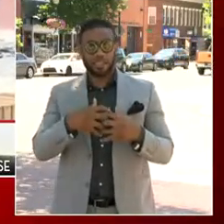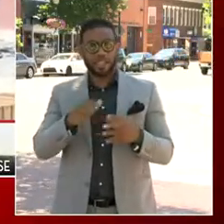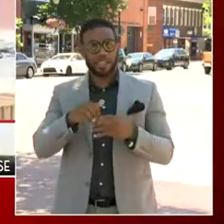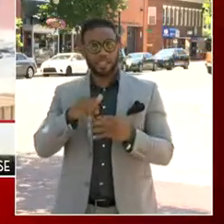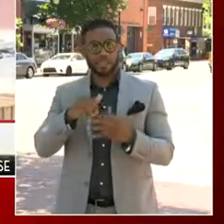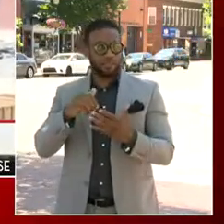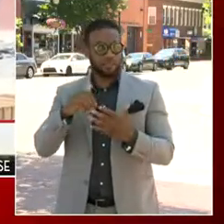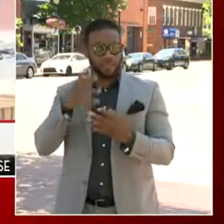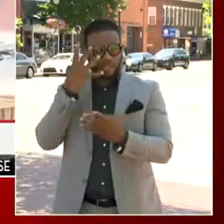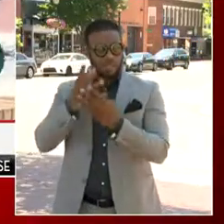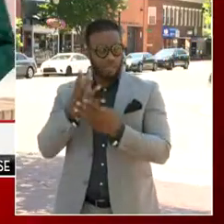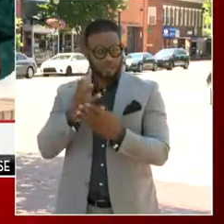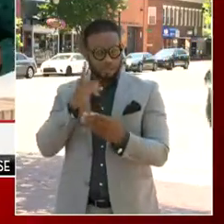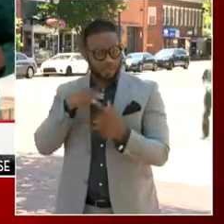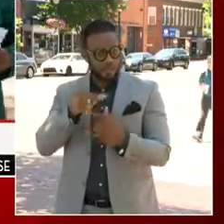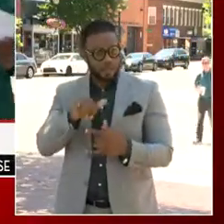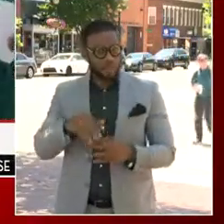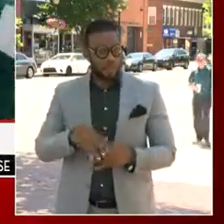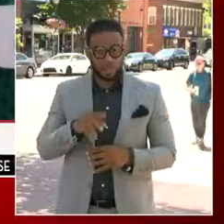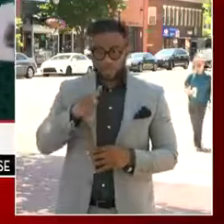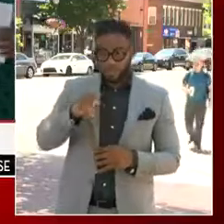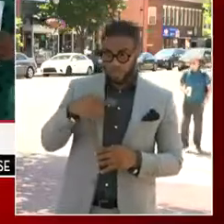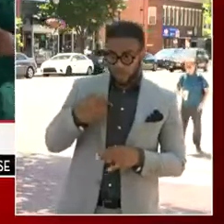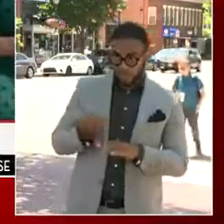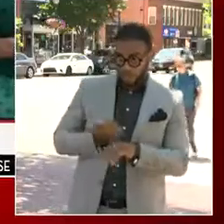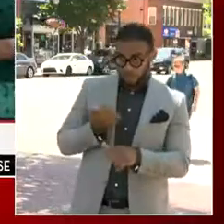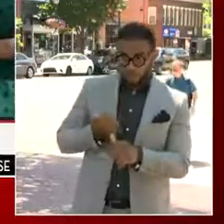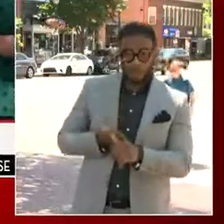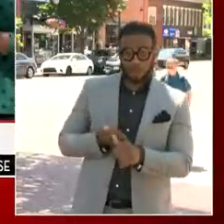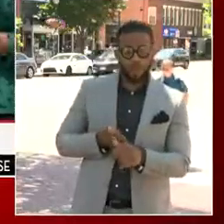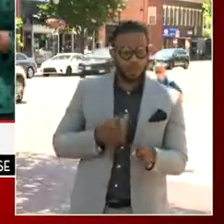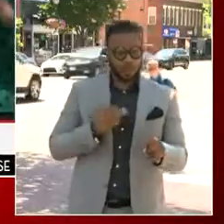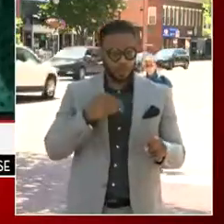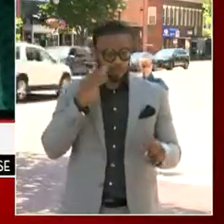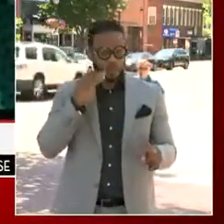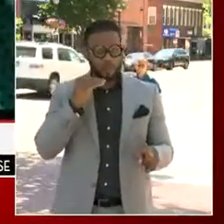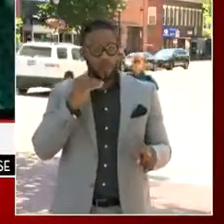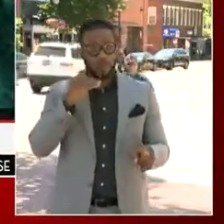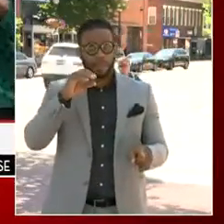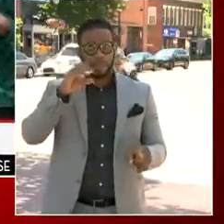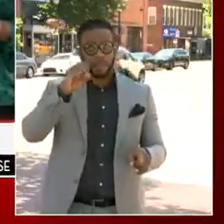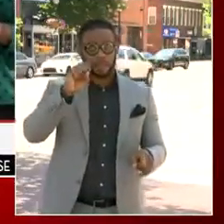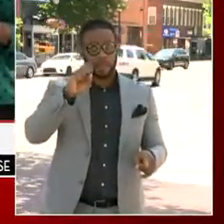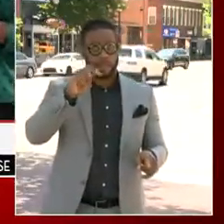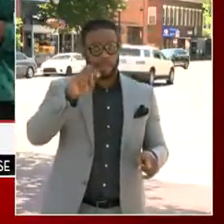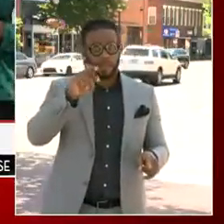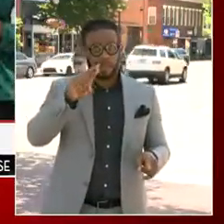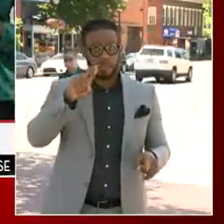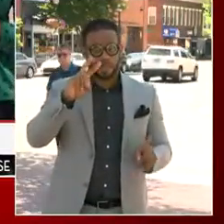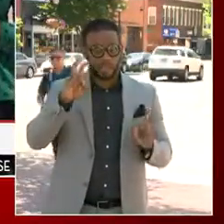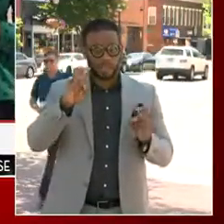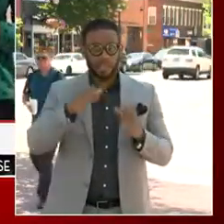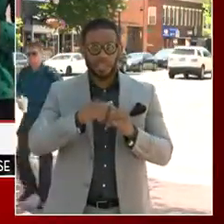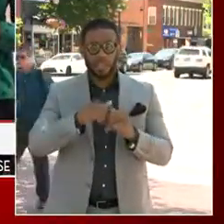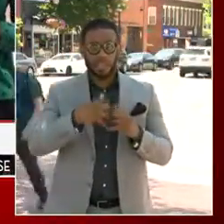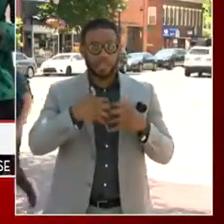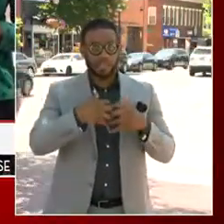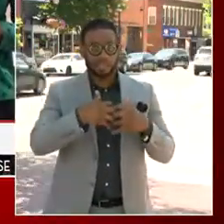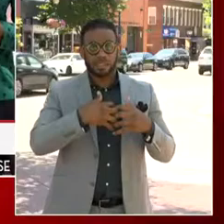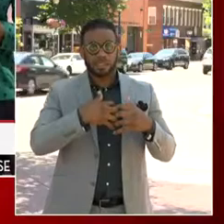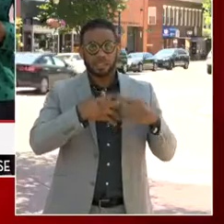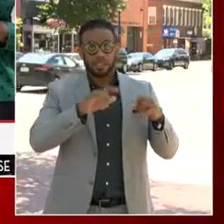do you have an update? Thank you. Yes, we experienced sensor issues in a chiller that went down at the central cell